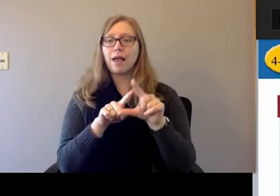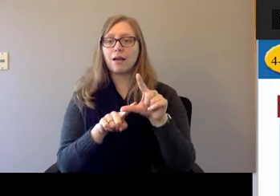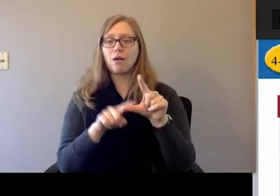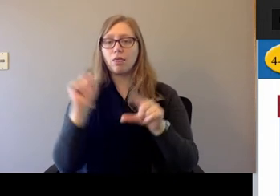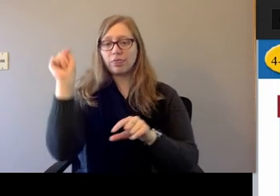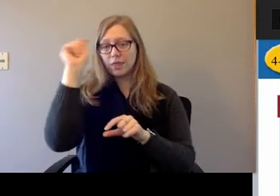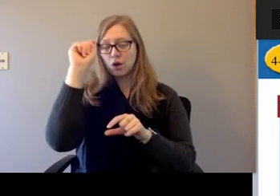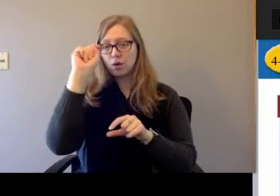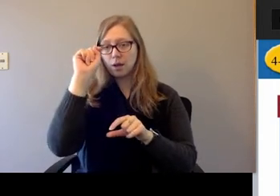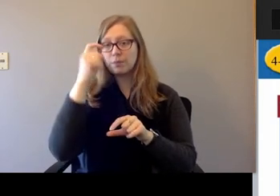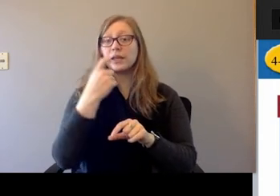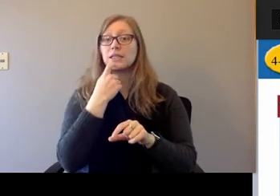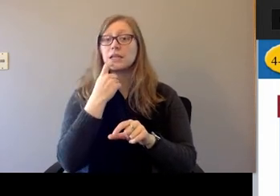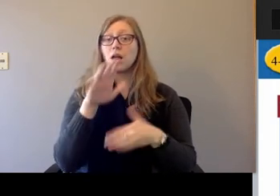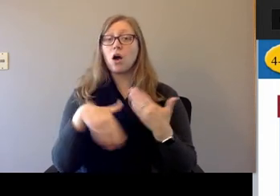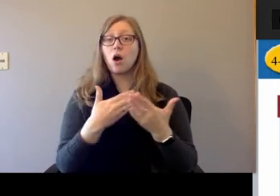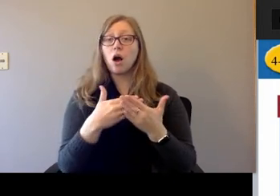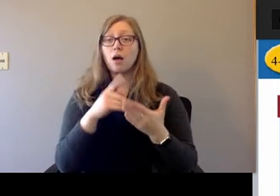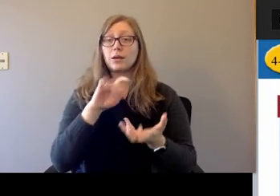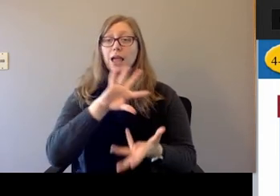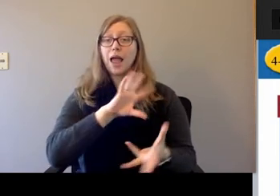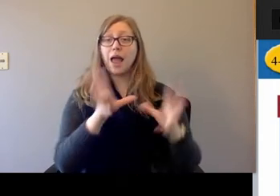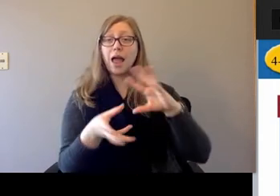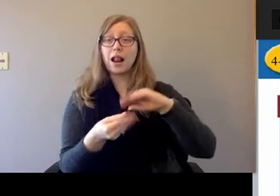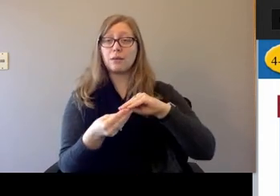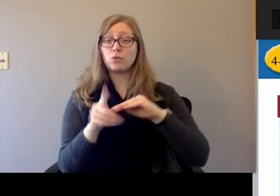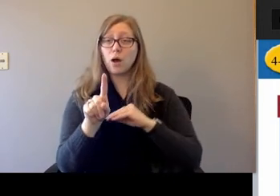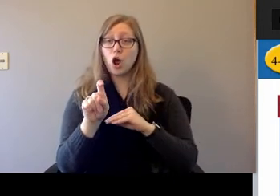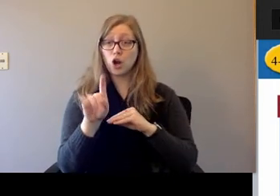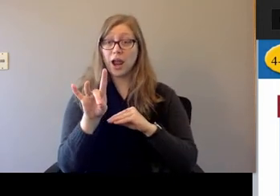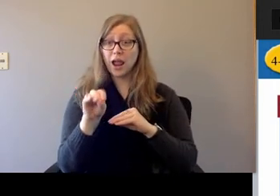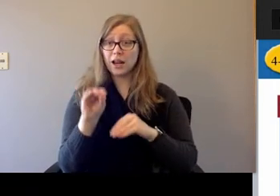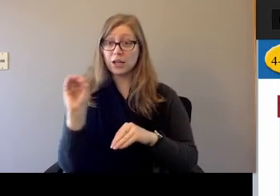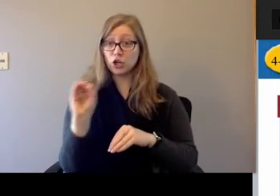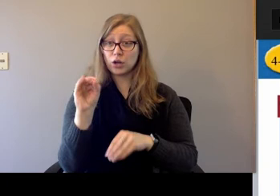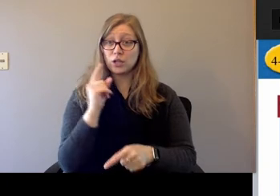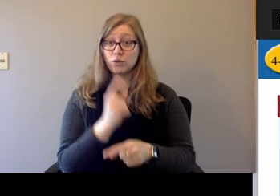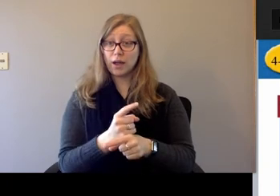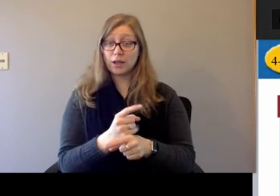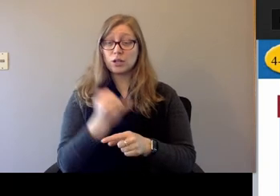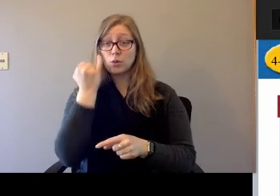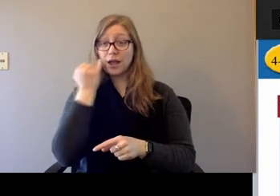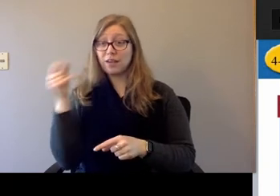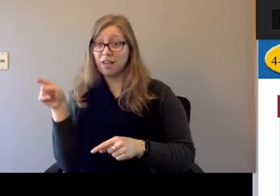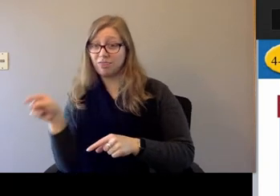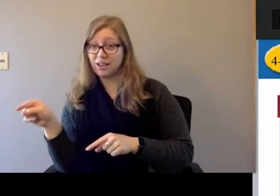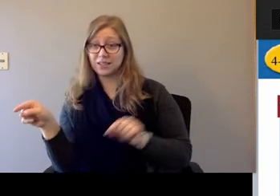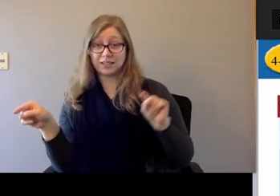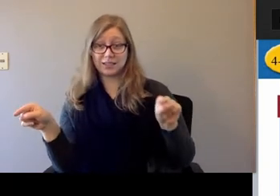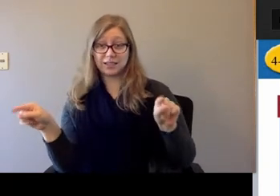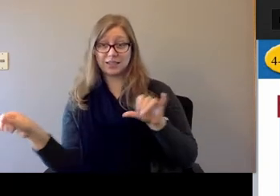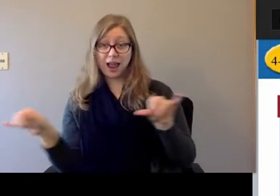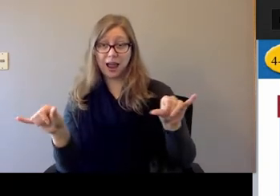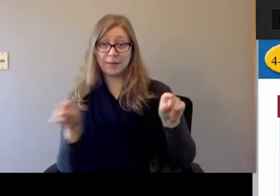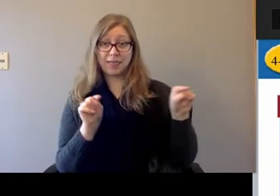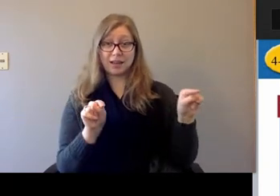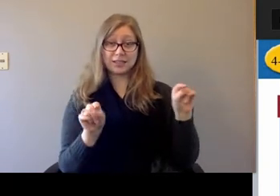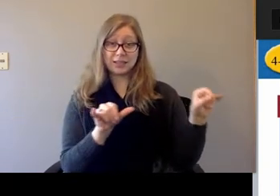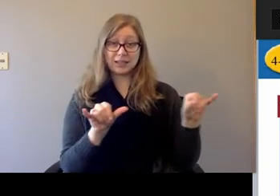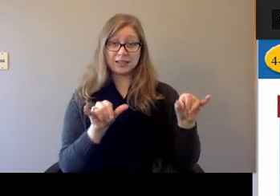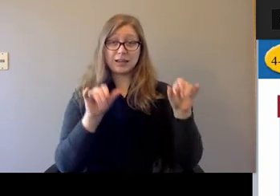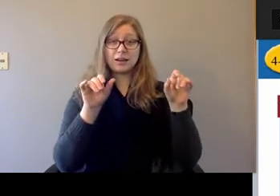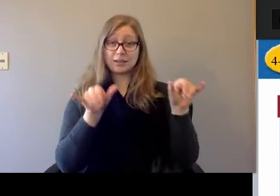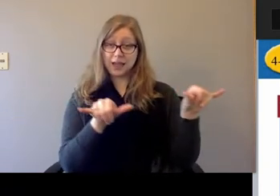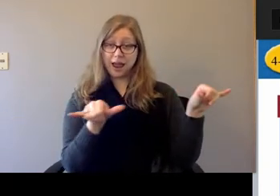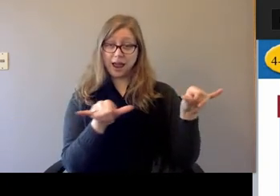if I have 2 in each triangle that are congruent to the 2 in the other triangle, then that third angle is